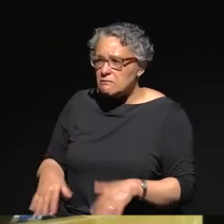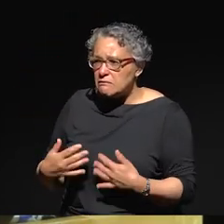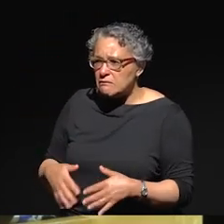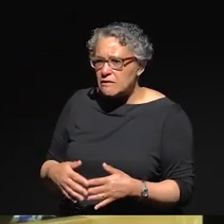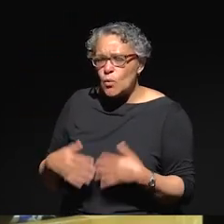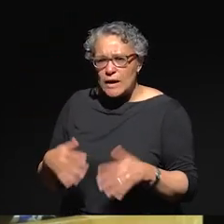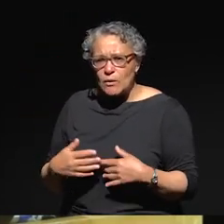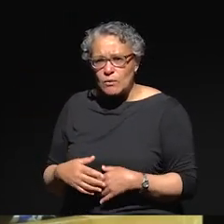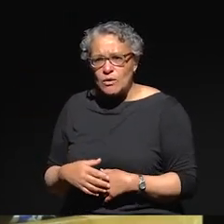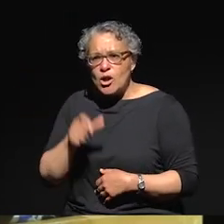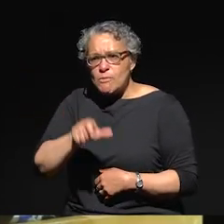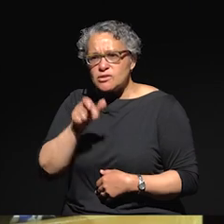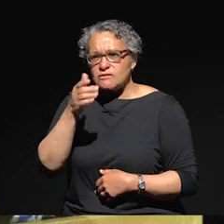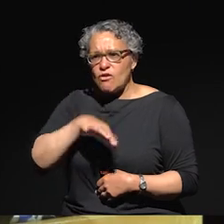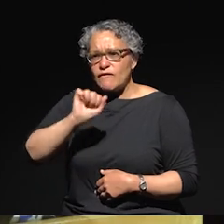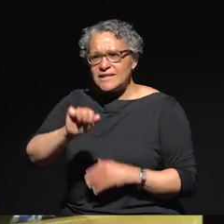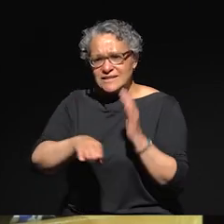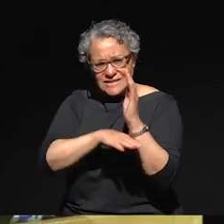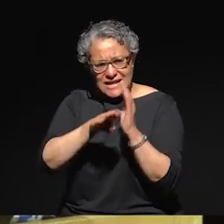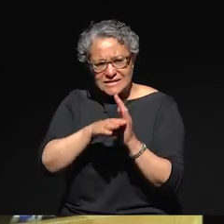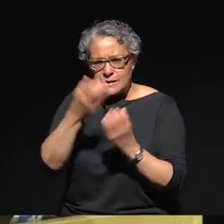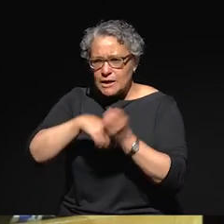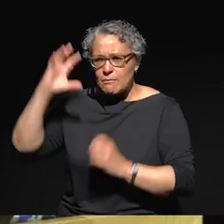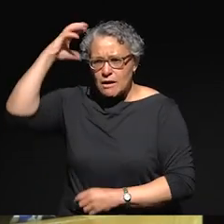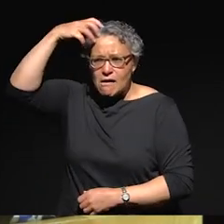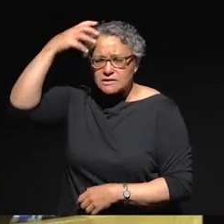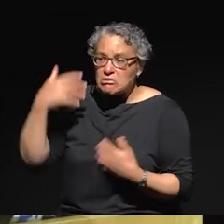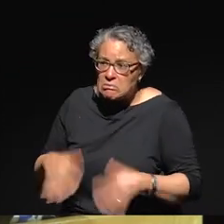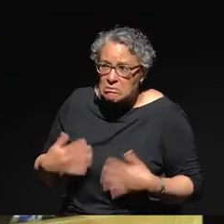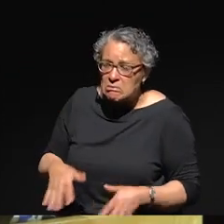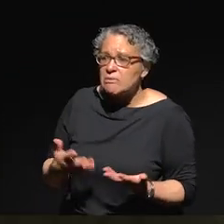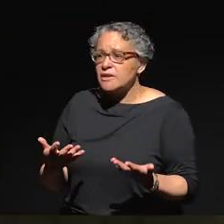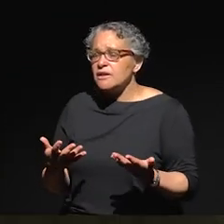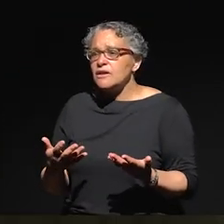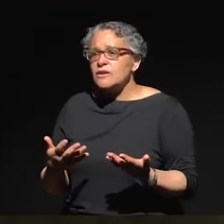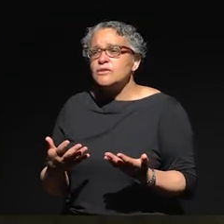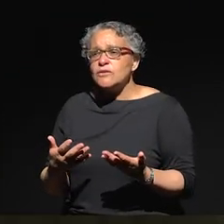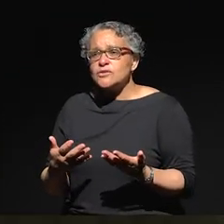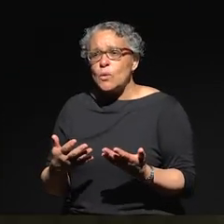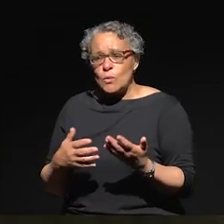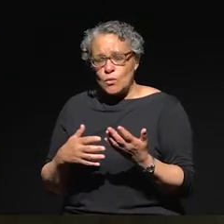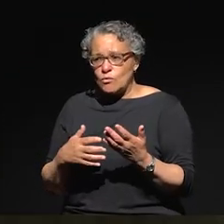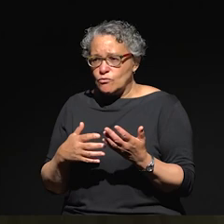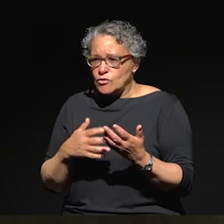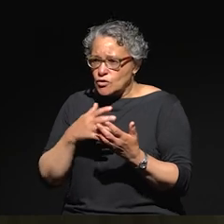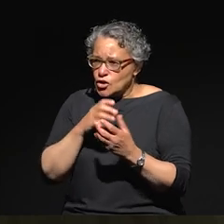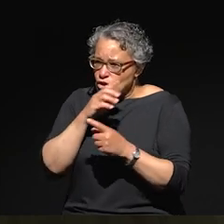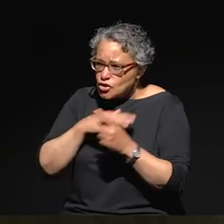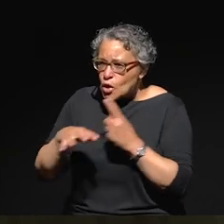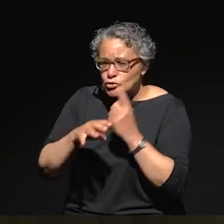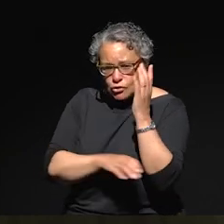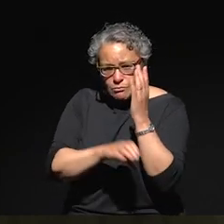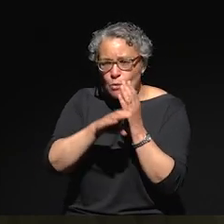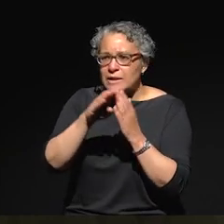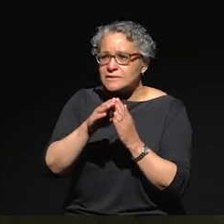something of his status. So the social mobility of Raphael is extraordinary, and it says something about his ambition too. I mean, he was